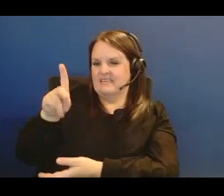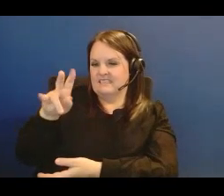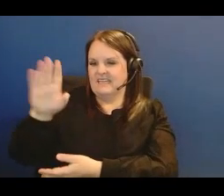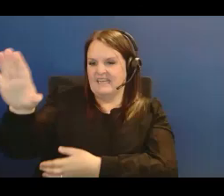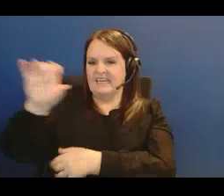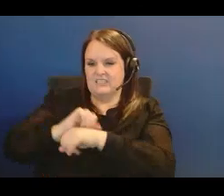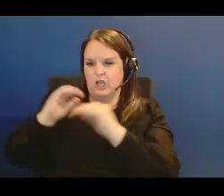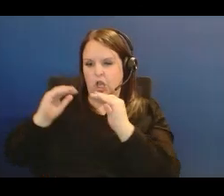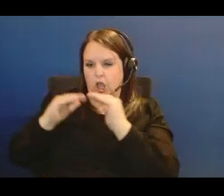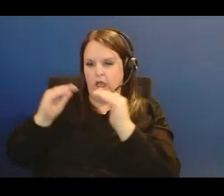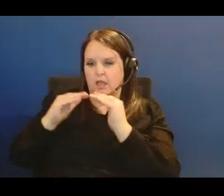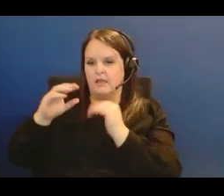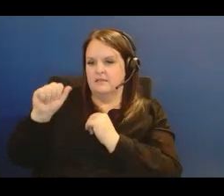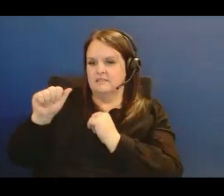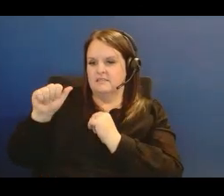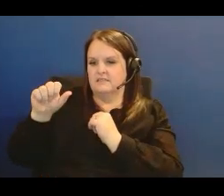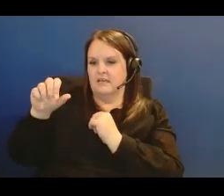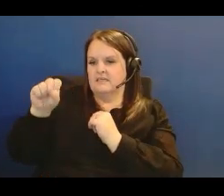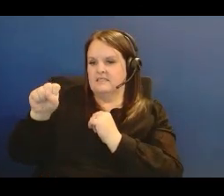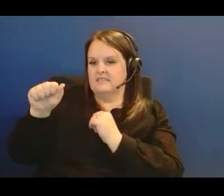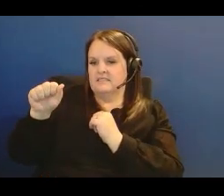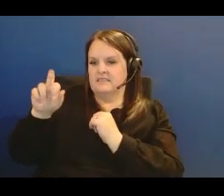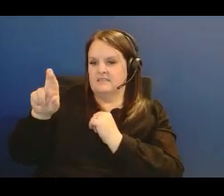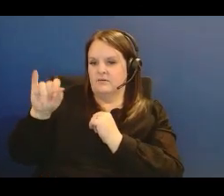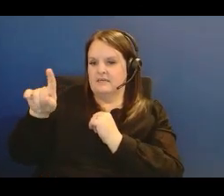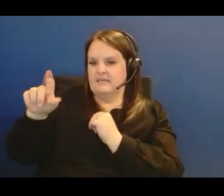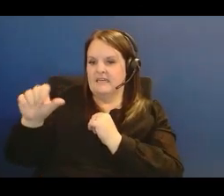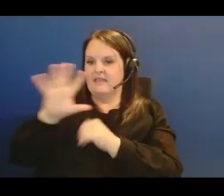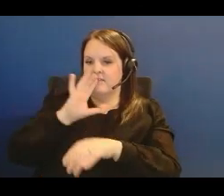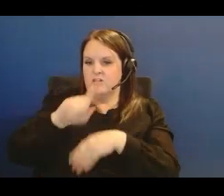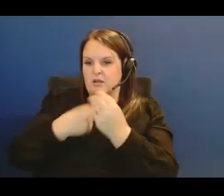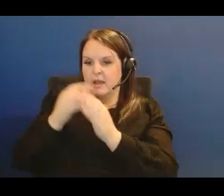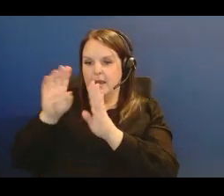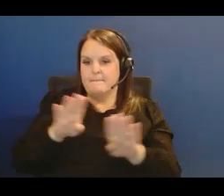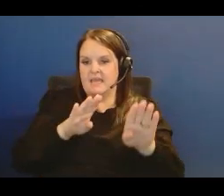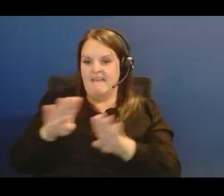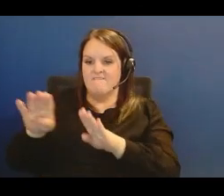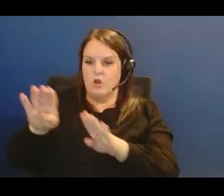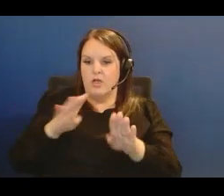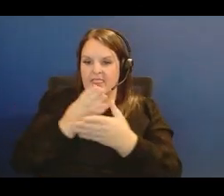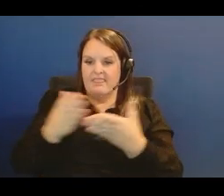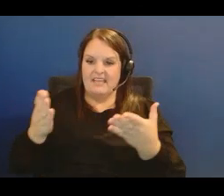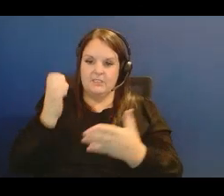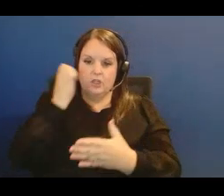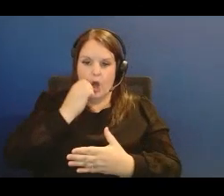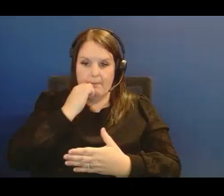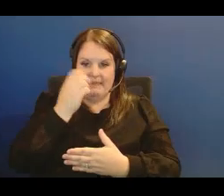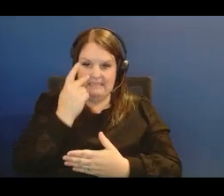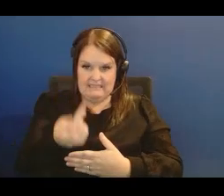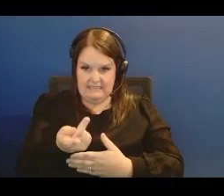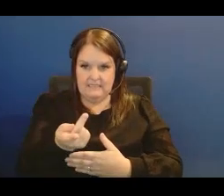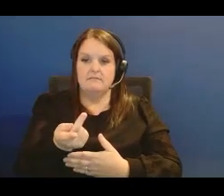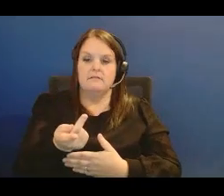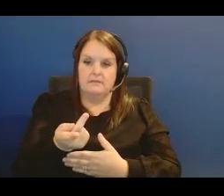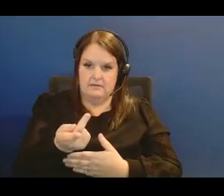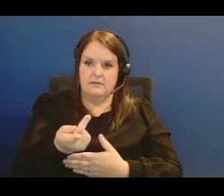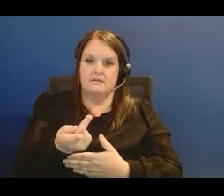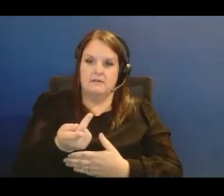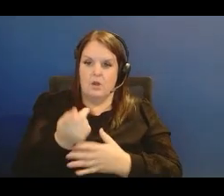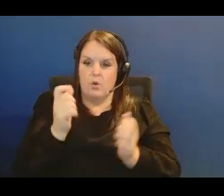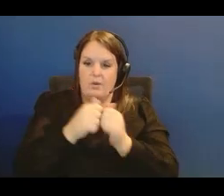colleague, Sarita. They discussed behaviors that are commonly seen with